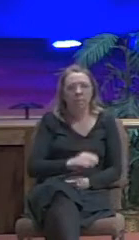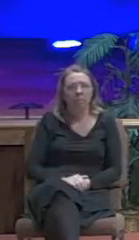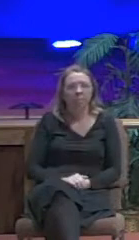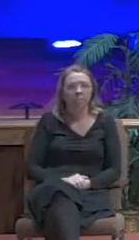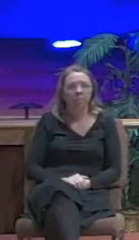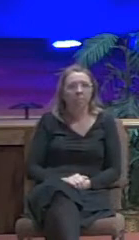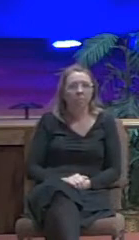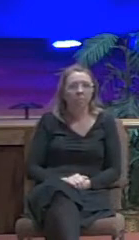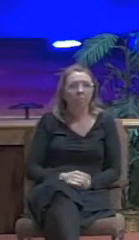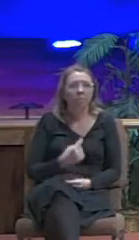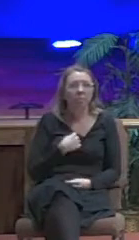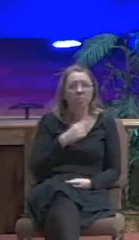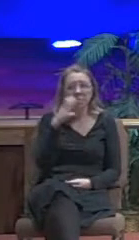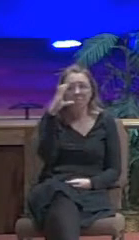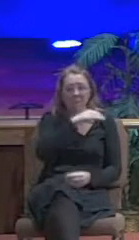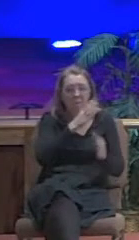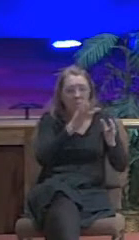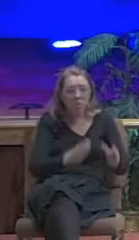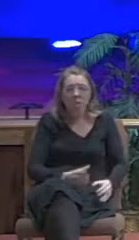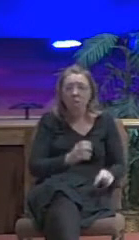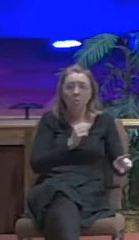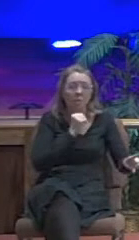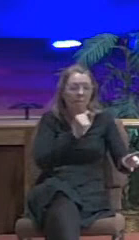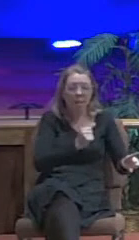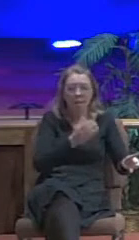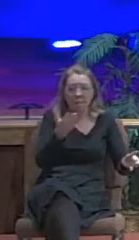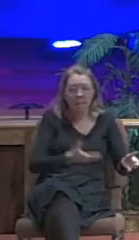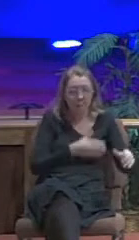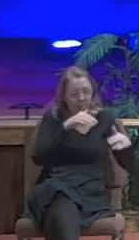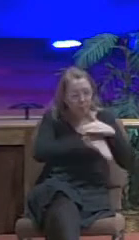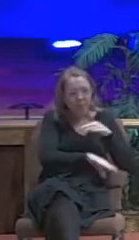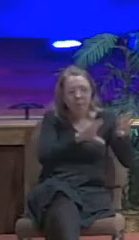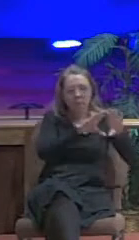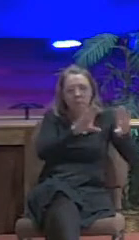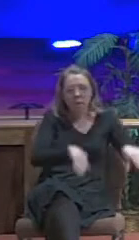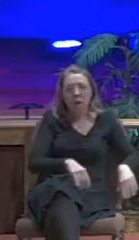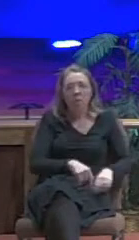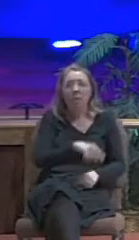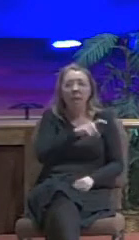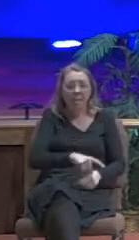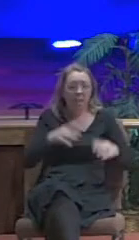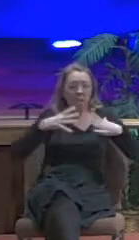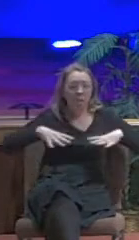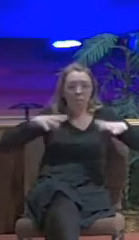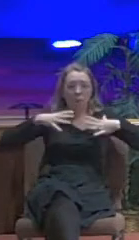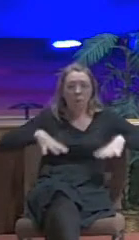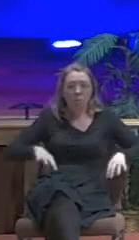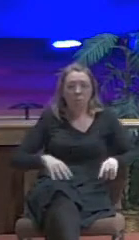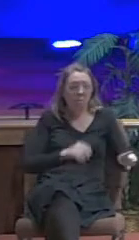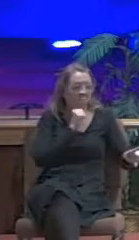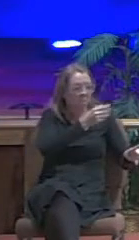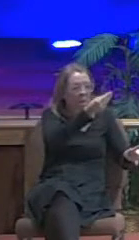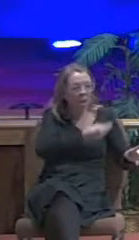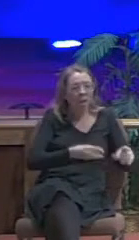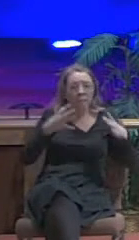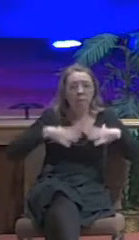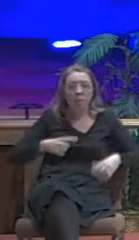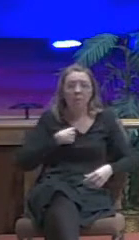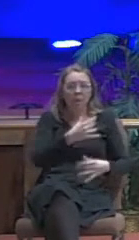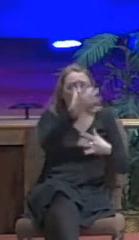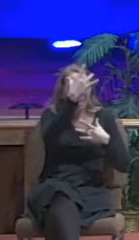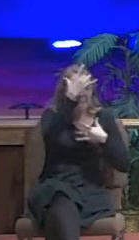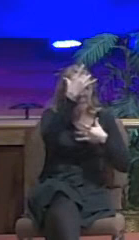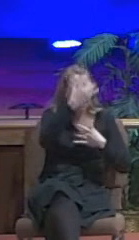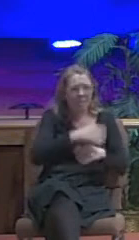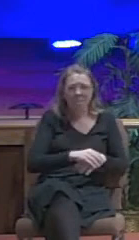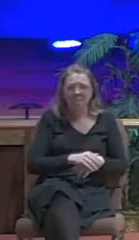stranger, and you did not invite me in. I needed clothes, and you did not clothe me. I was sick, and you in prison, and you did